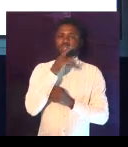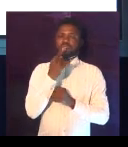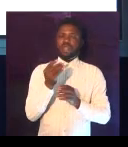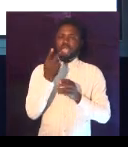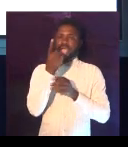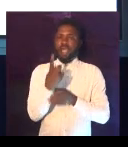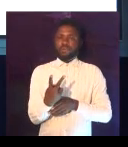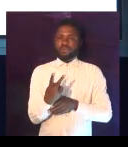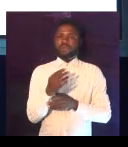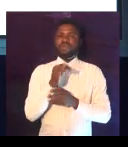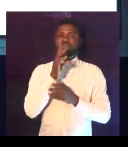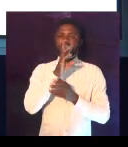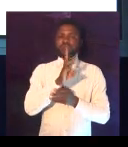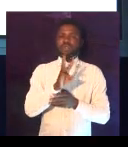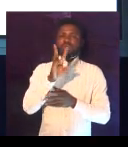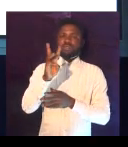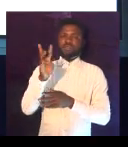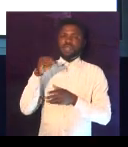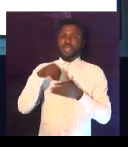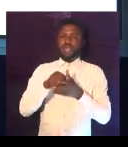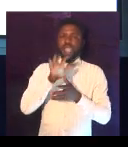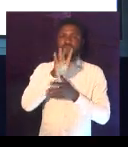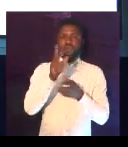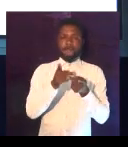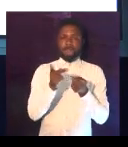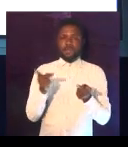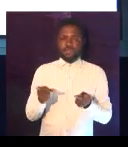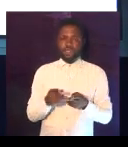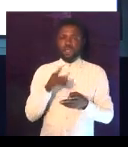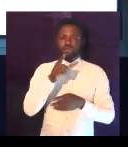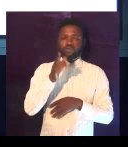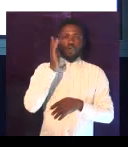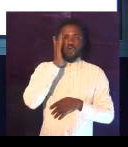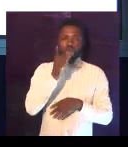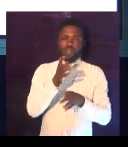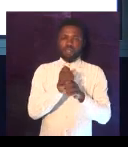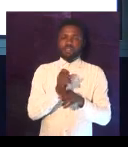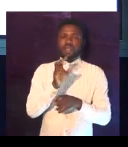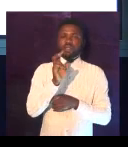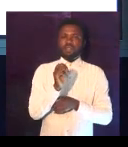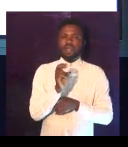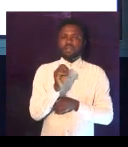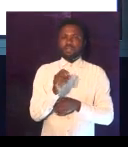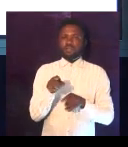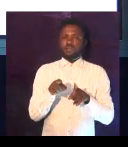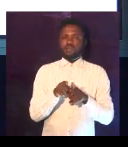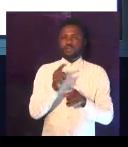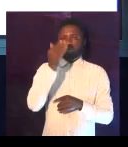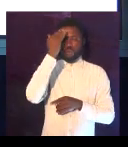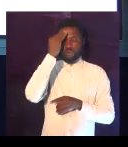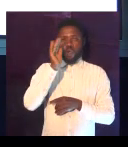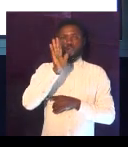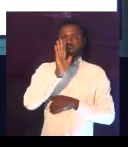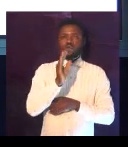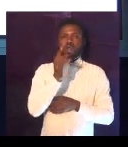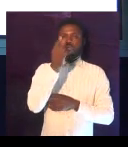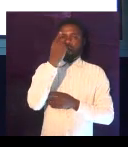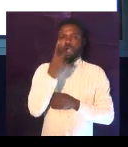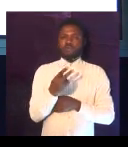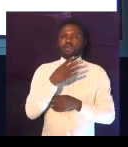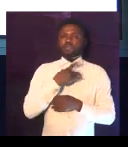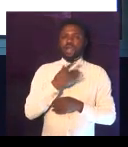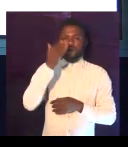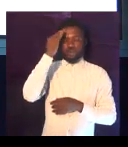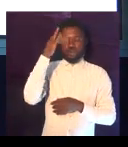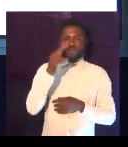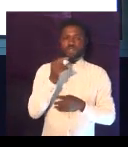That is 6 is the average. And so 6, 6, 6, 6 in 5 places, you will get 30. So you know the average, now you